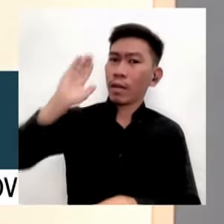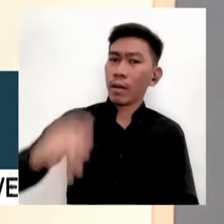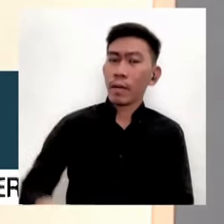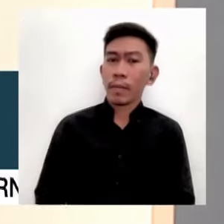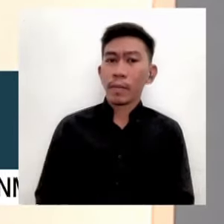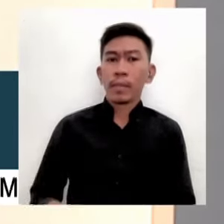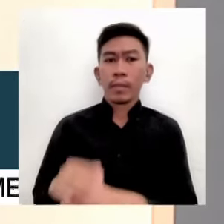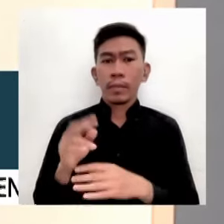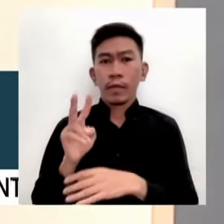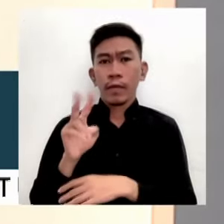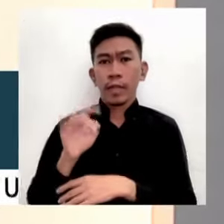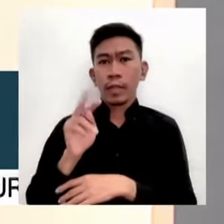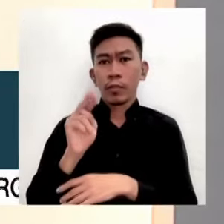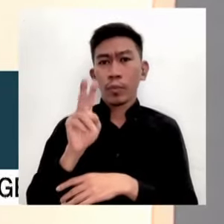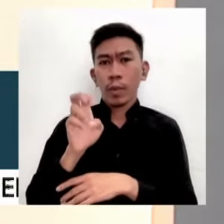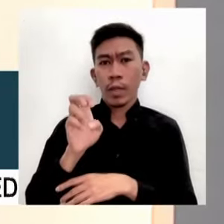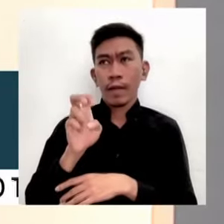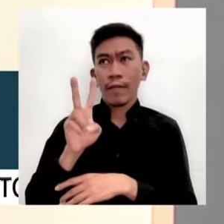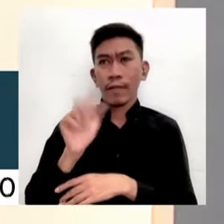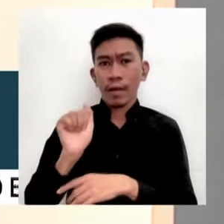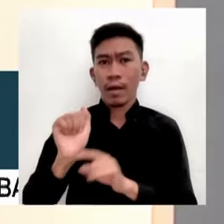sit well with House lawmakers.